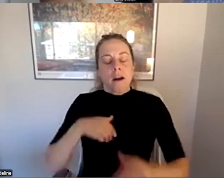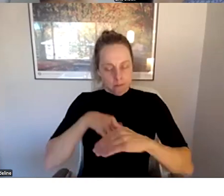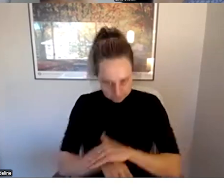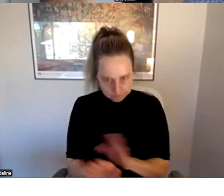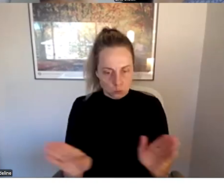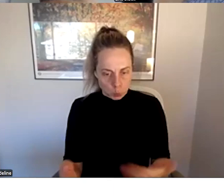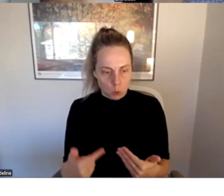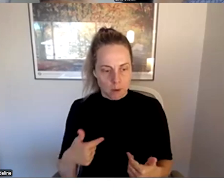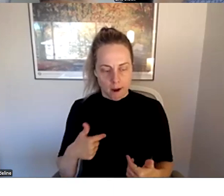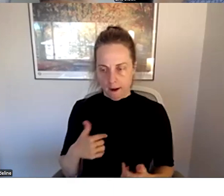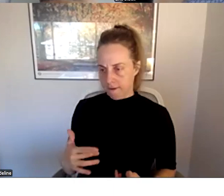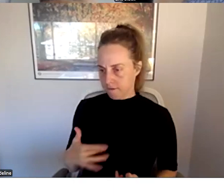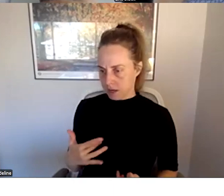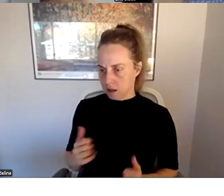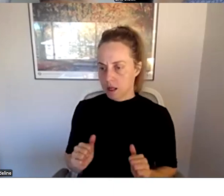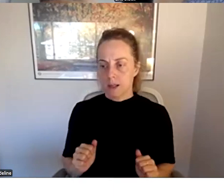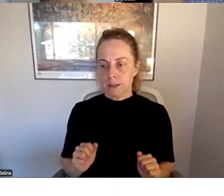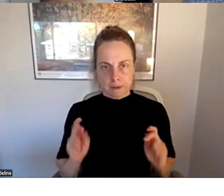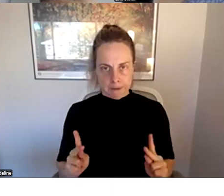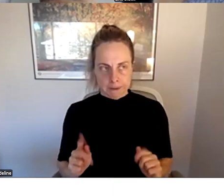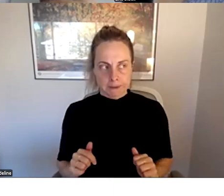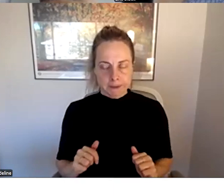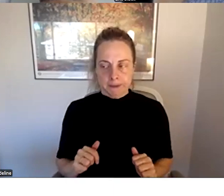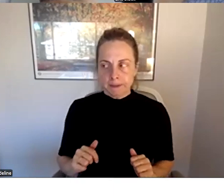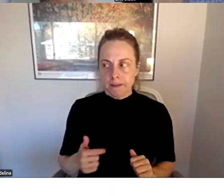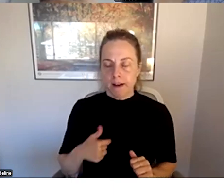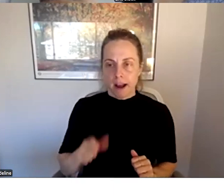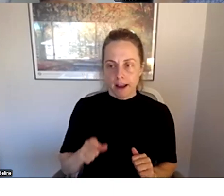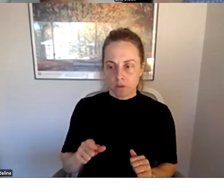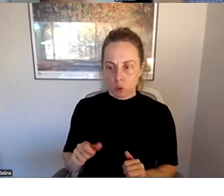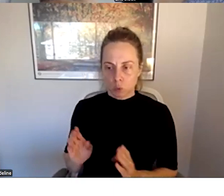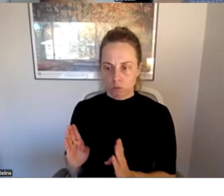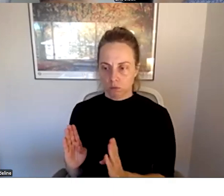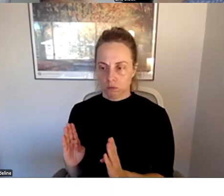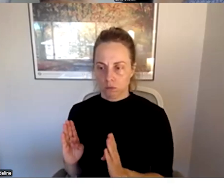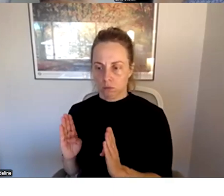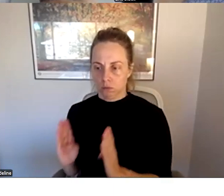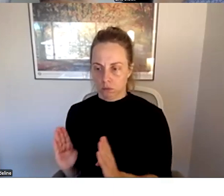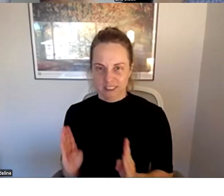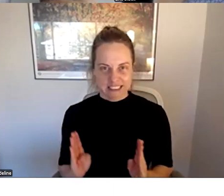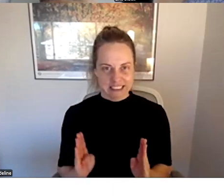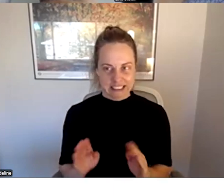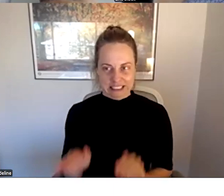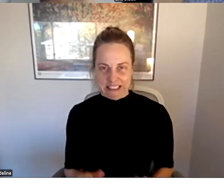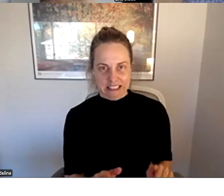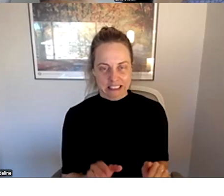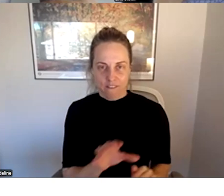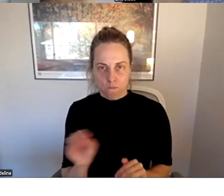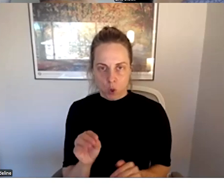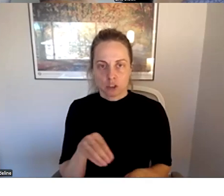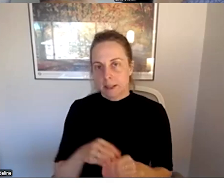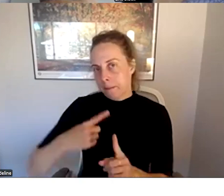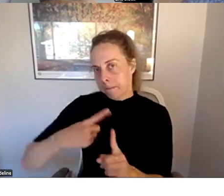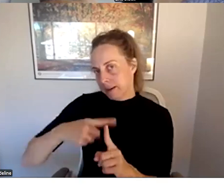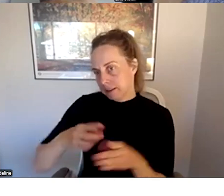I feel like I have to get the attention of the employers in a positive